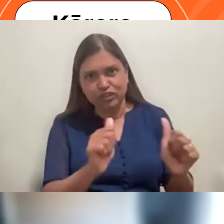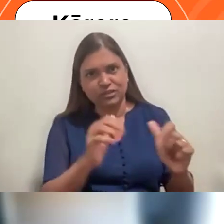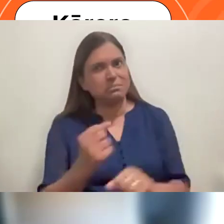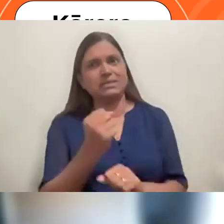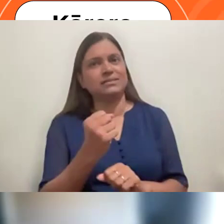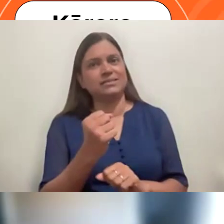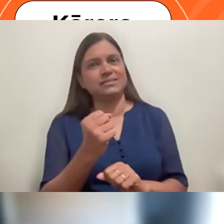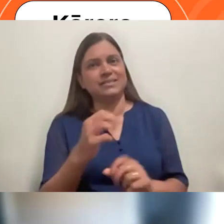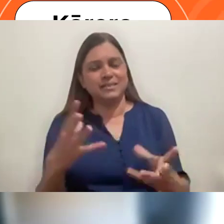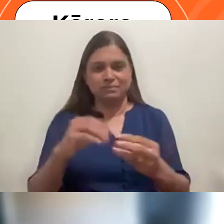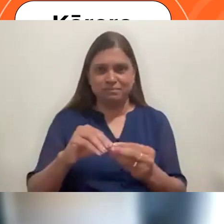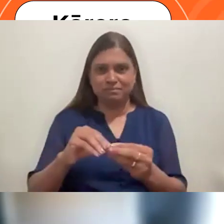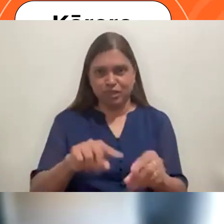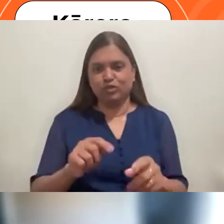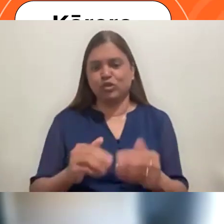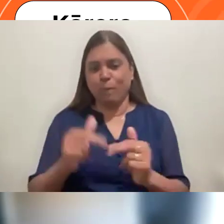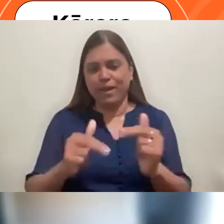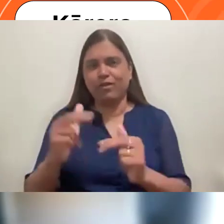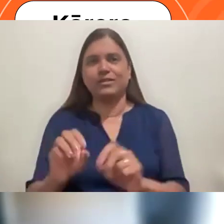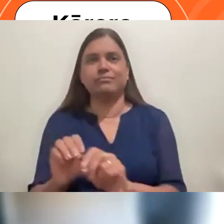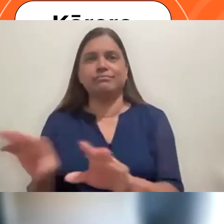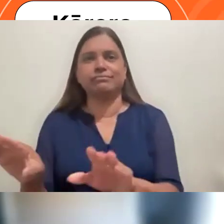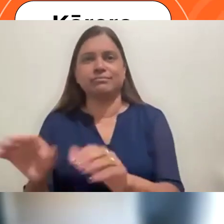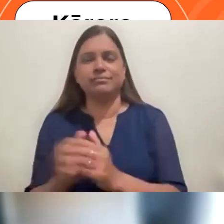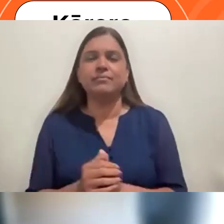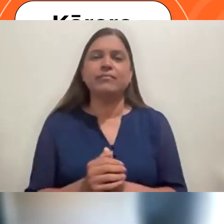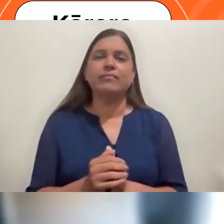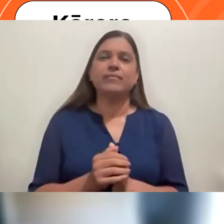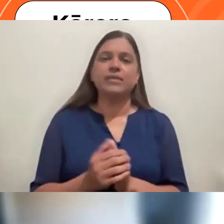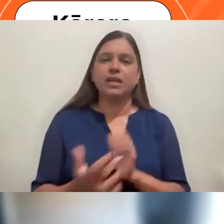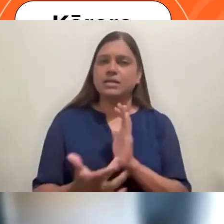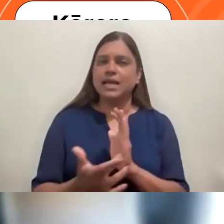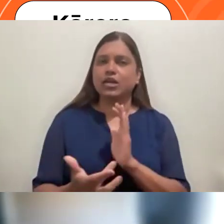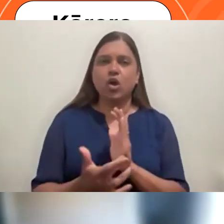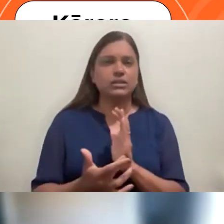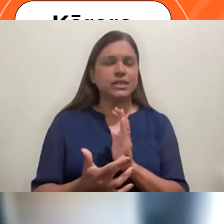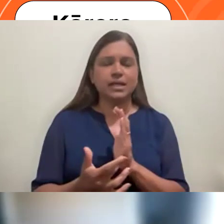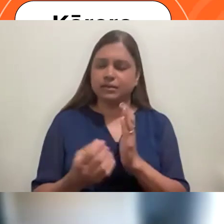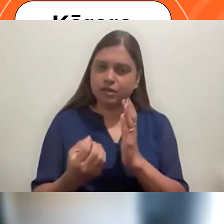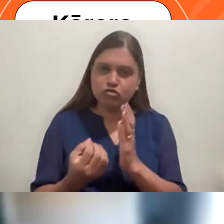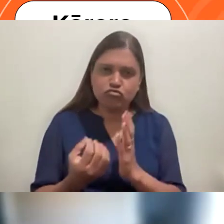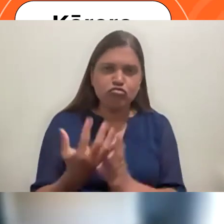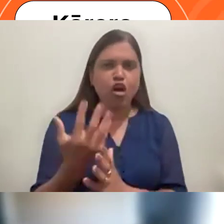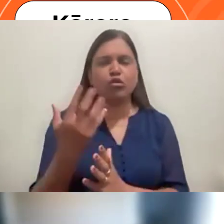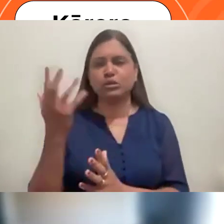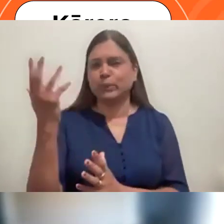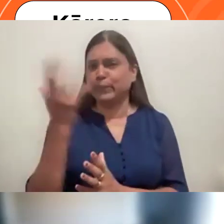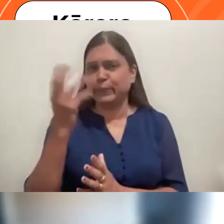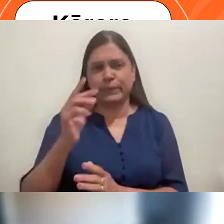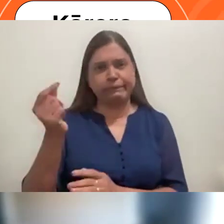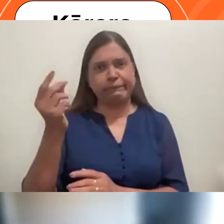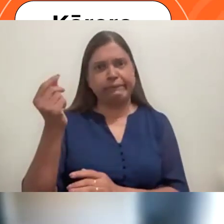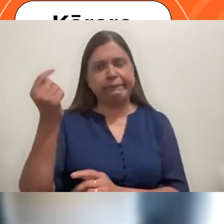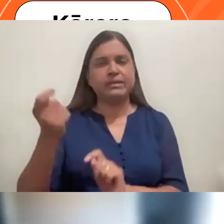We need to build to factor in that technology grows and changes quickly. So supporting